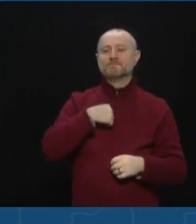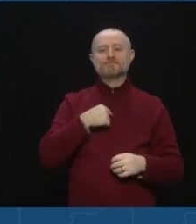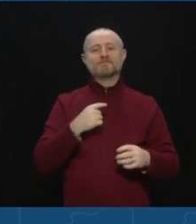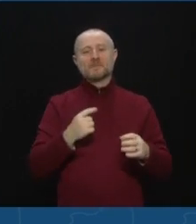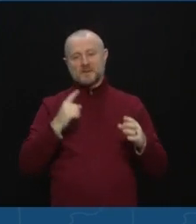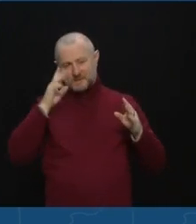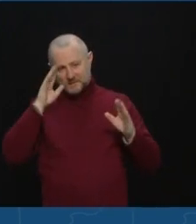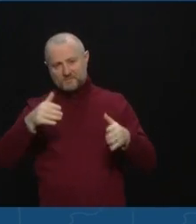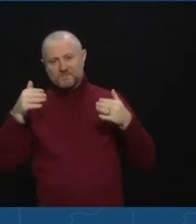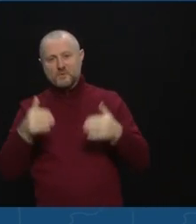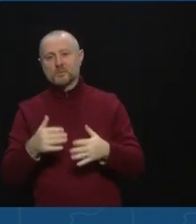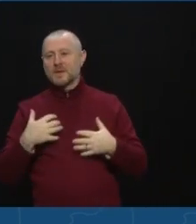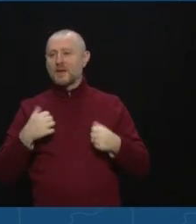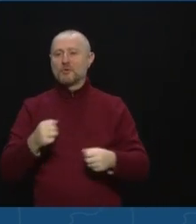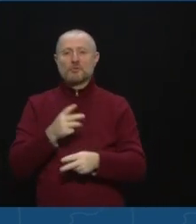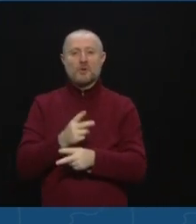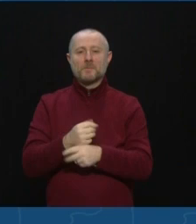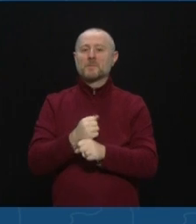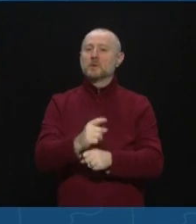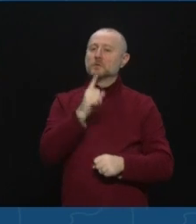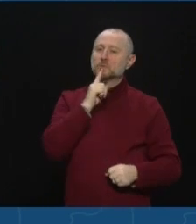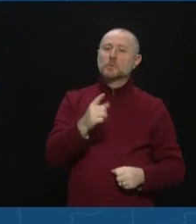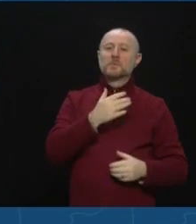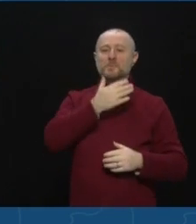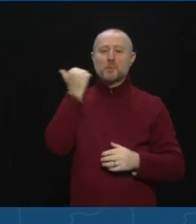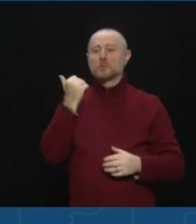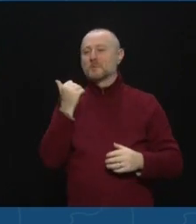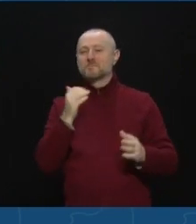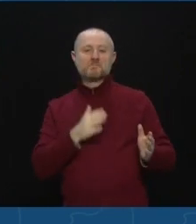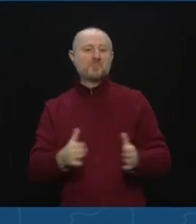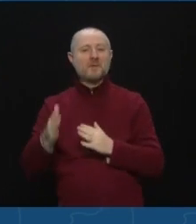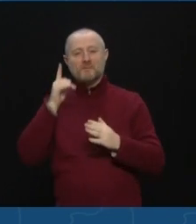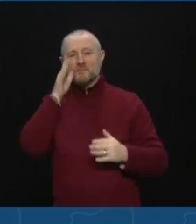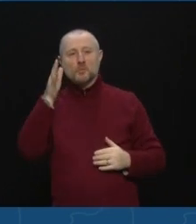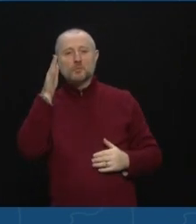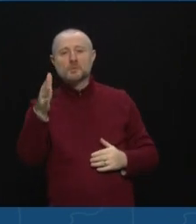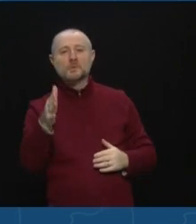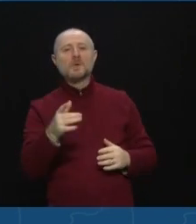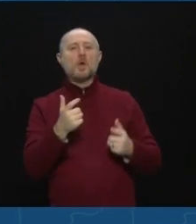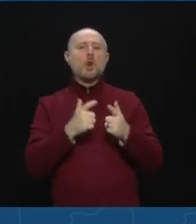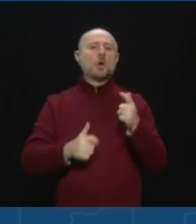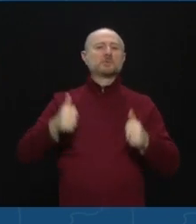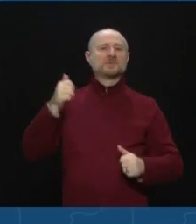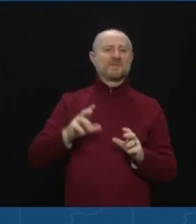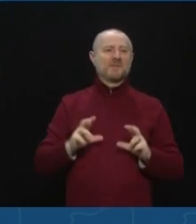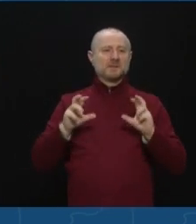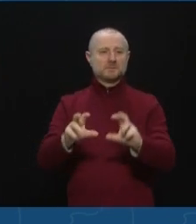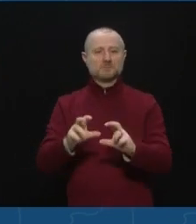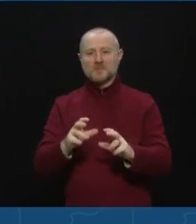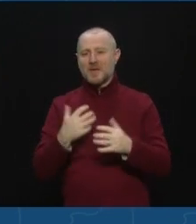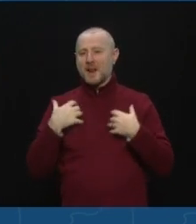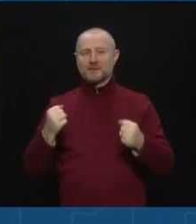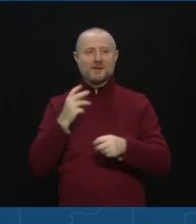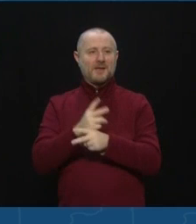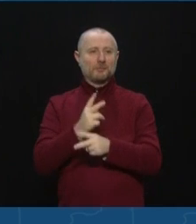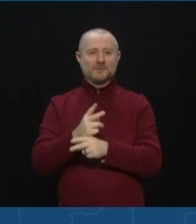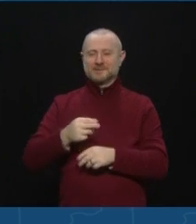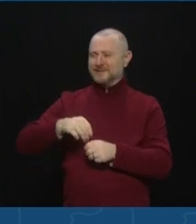be on better footing going forward with the largest investment in healthcare in state history, $10